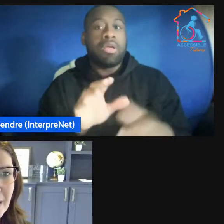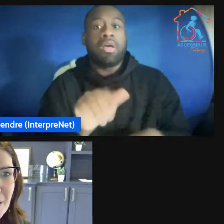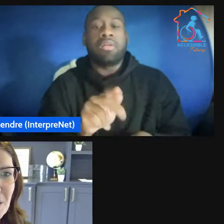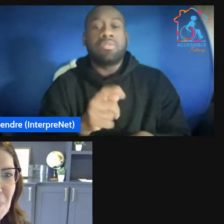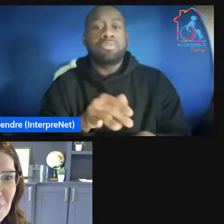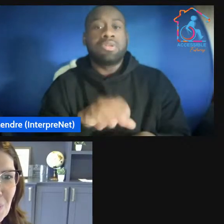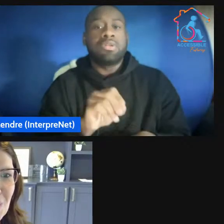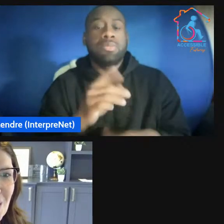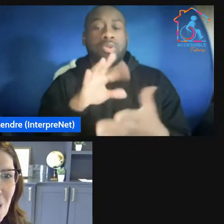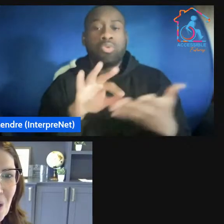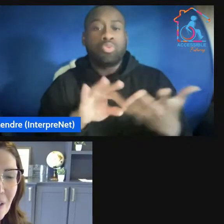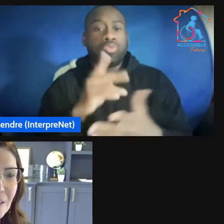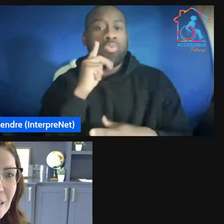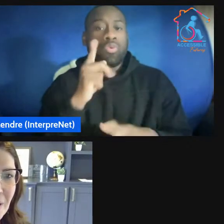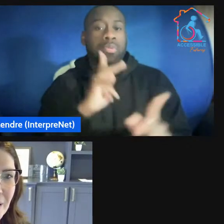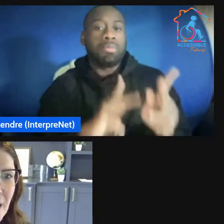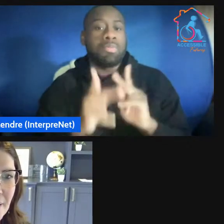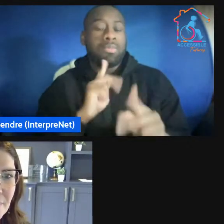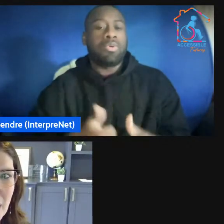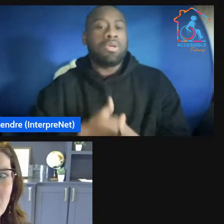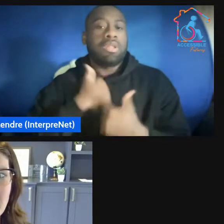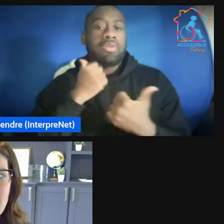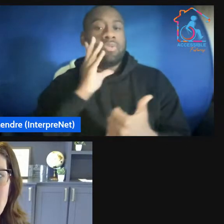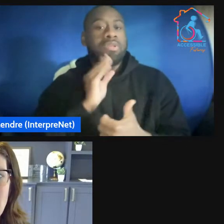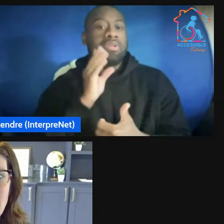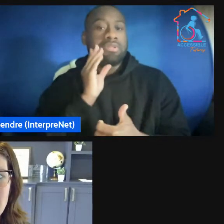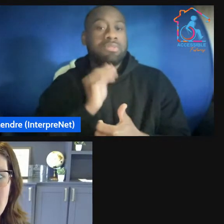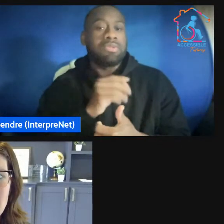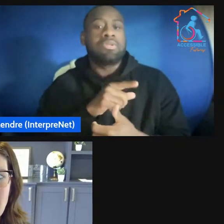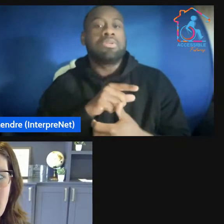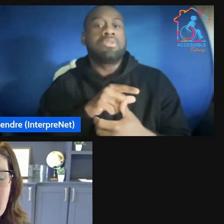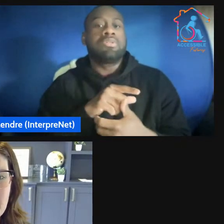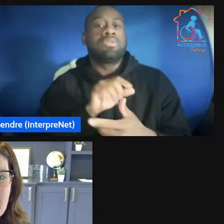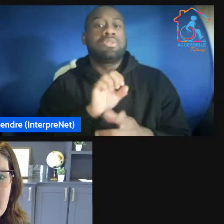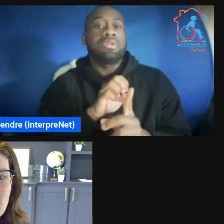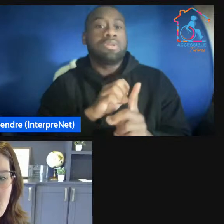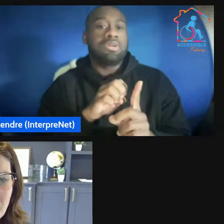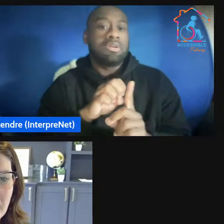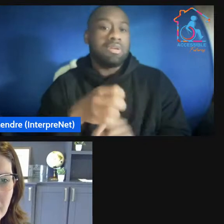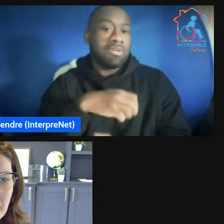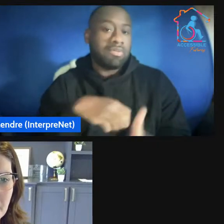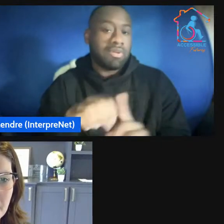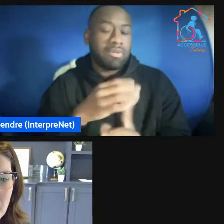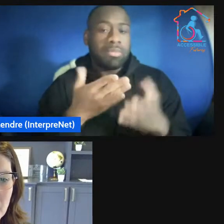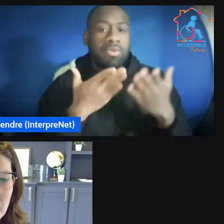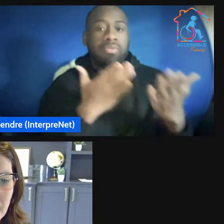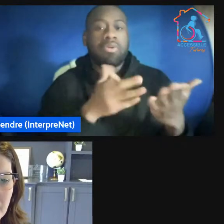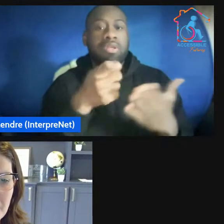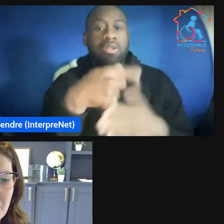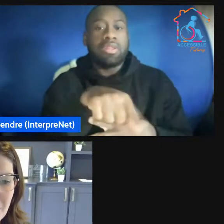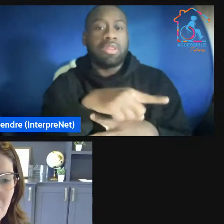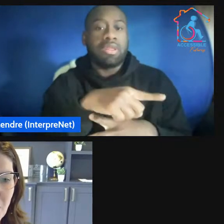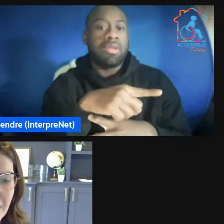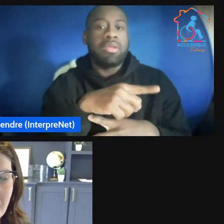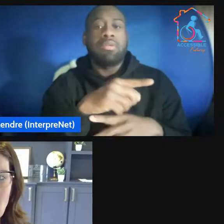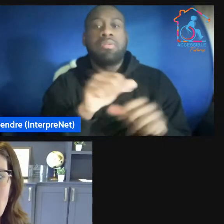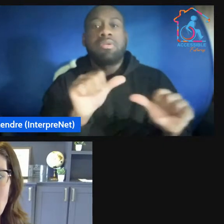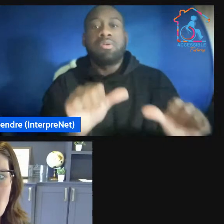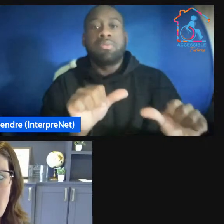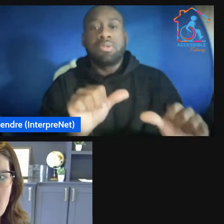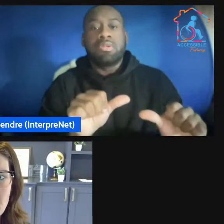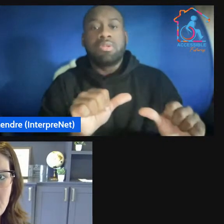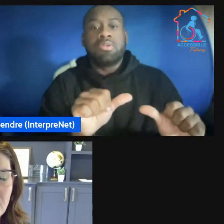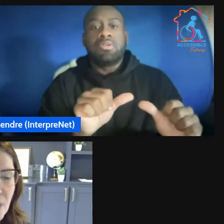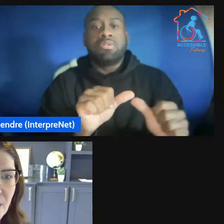to the people that are living in that environment, and providing them the ability to